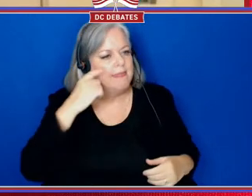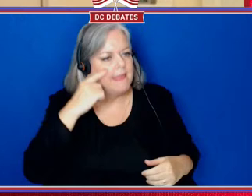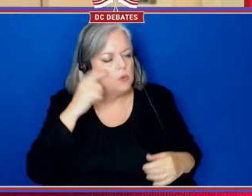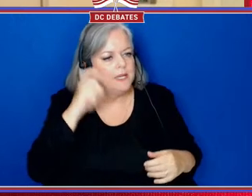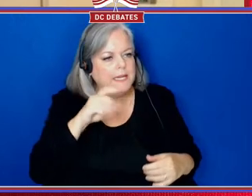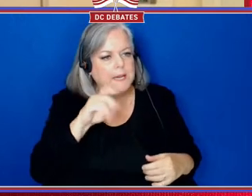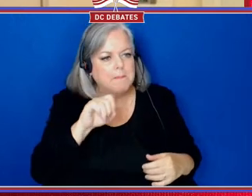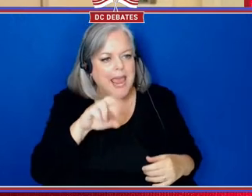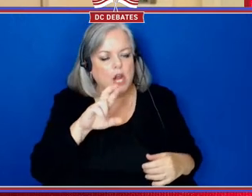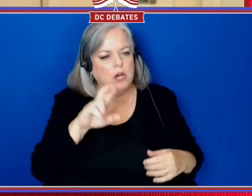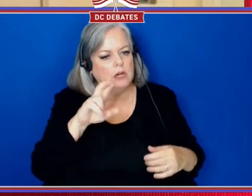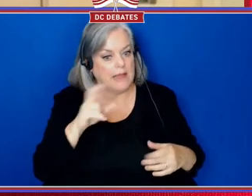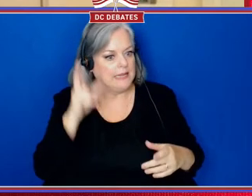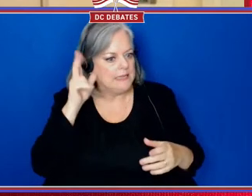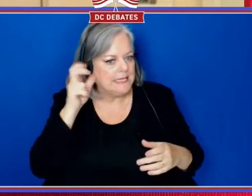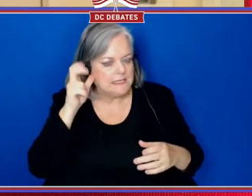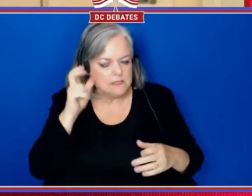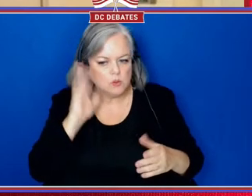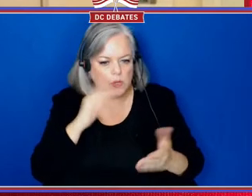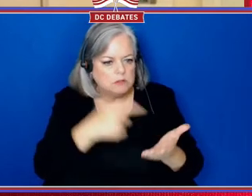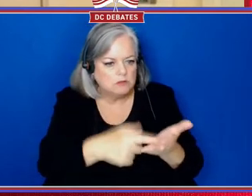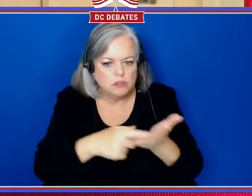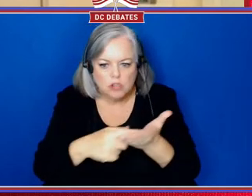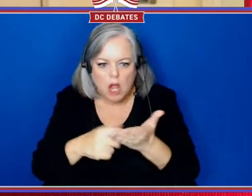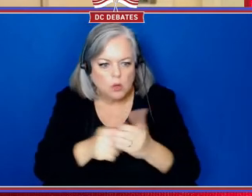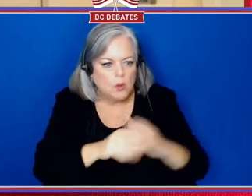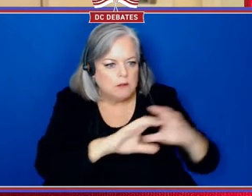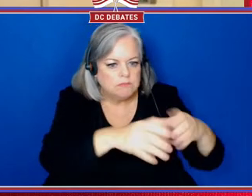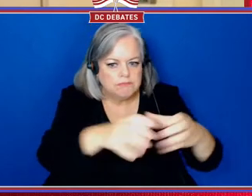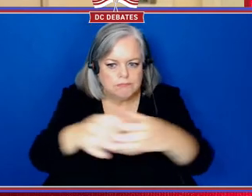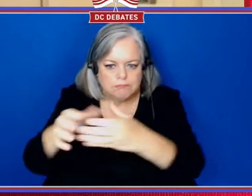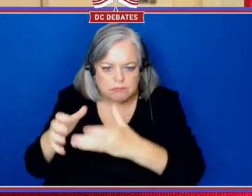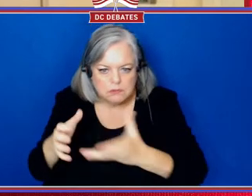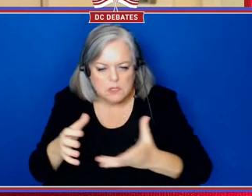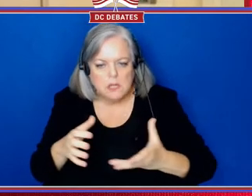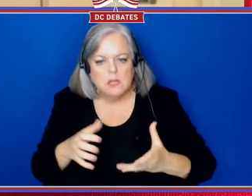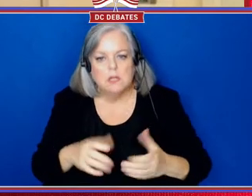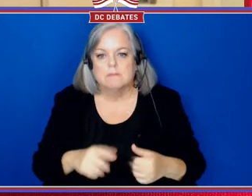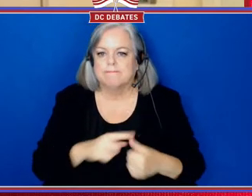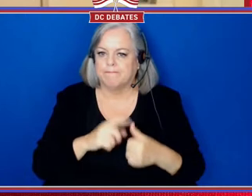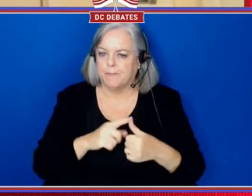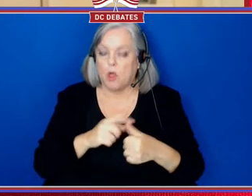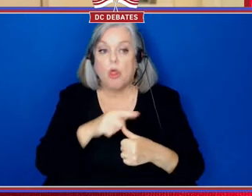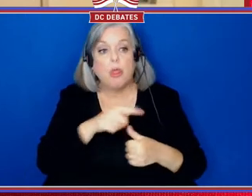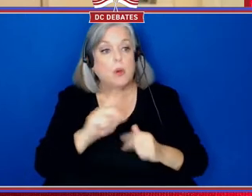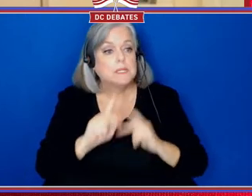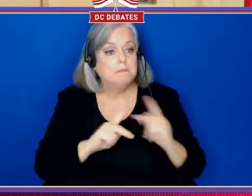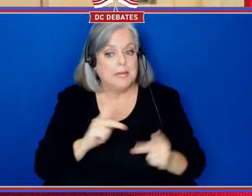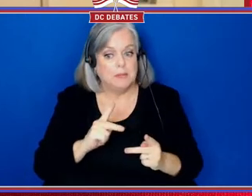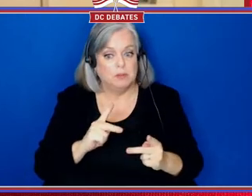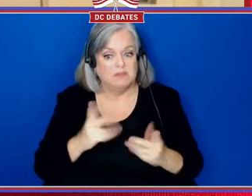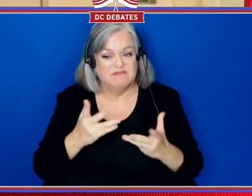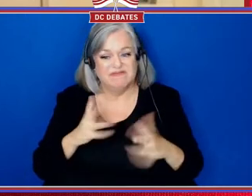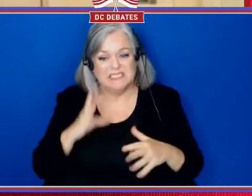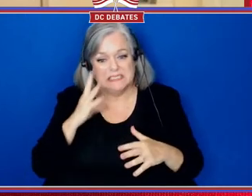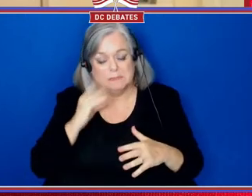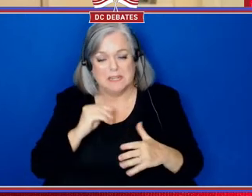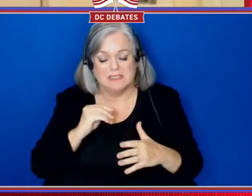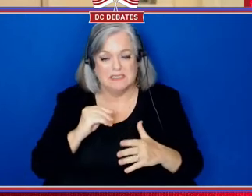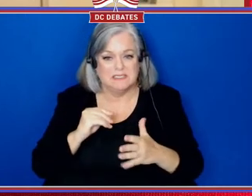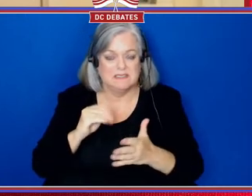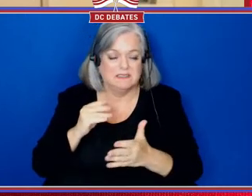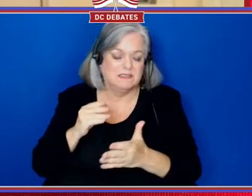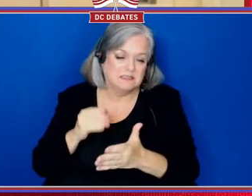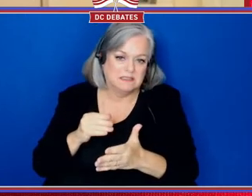will talk with these demographics, that one, those persons that have experienced sexual violence, then we need to work with our